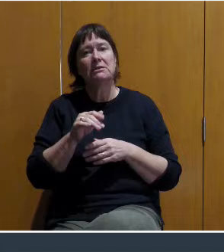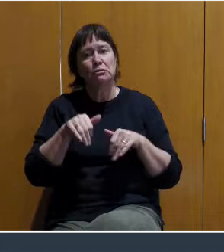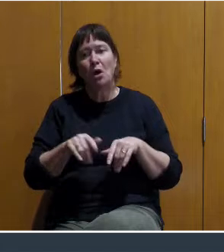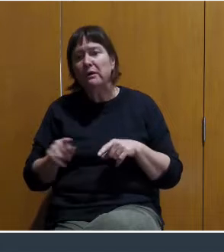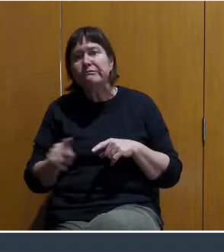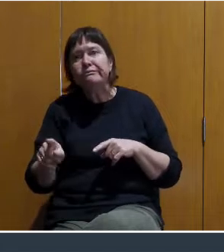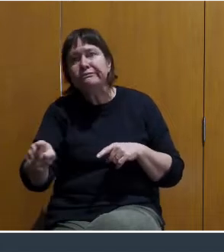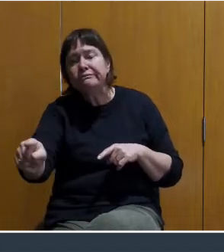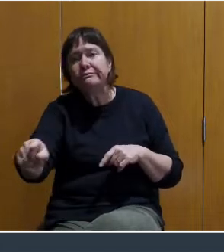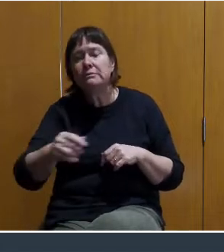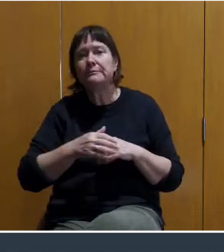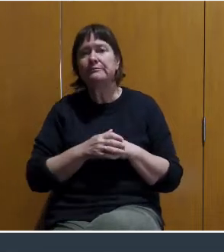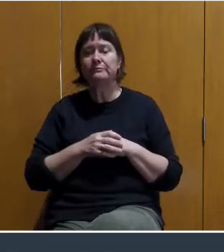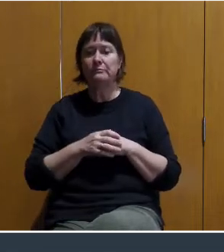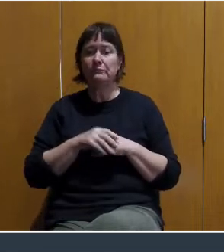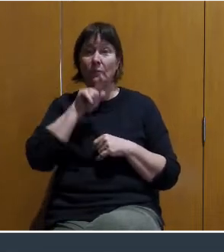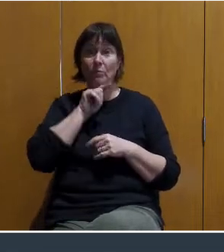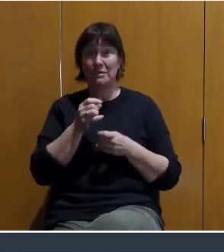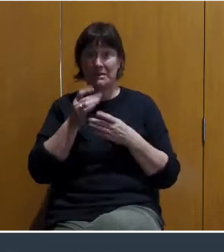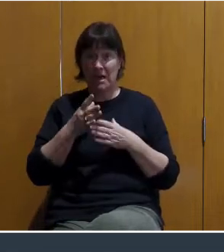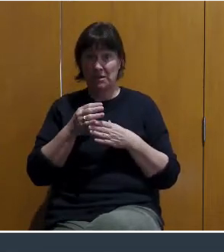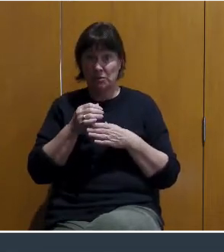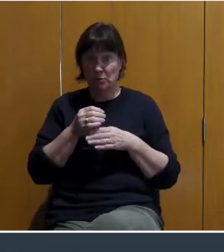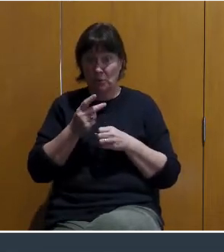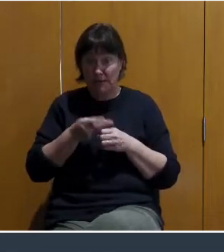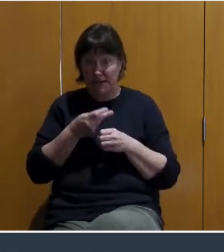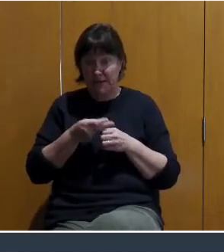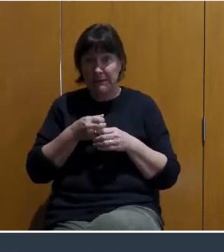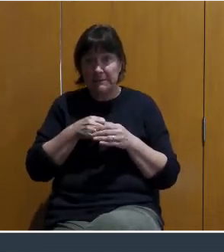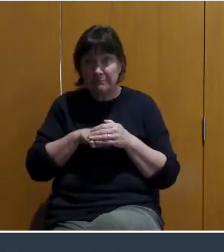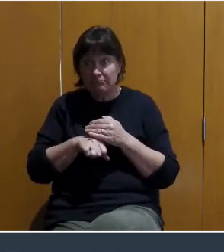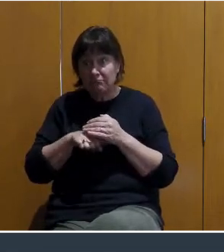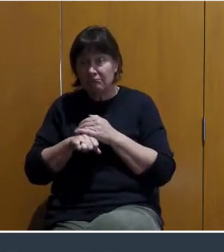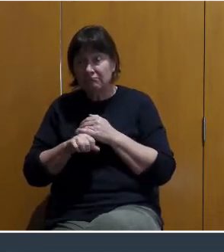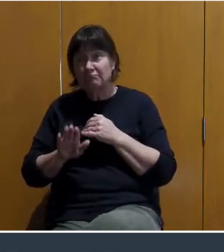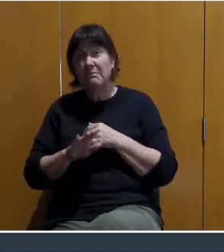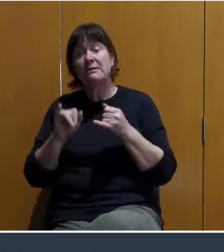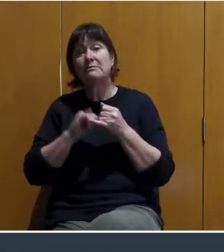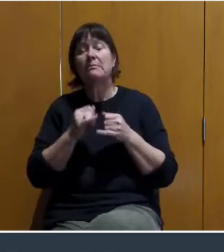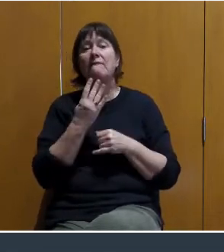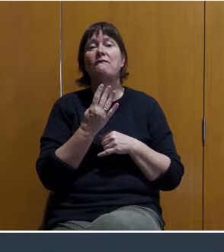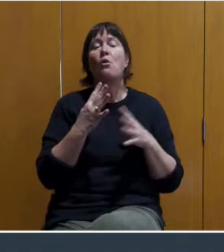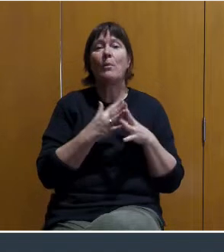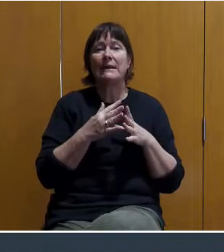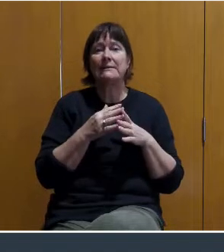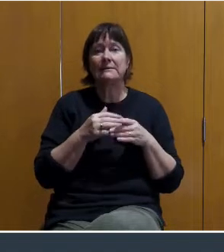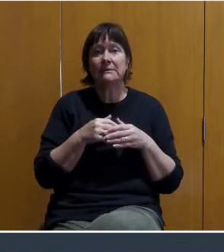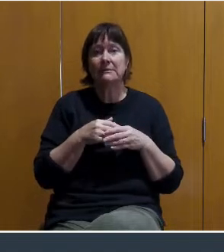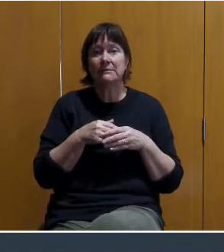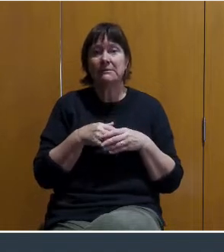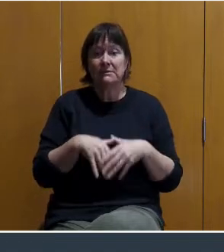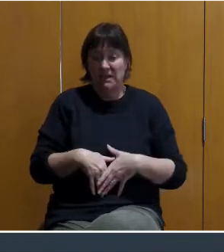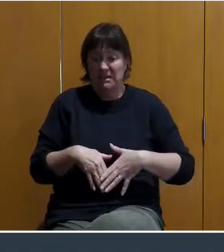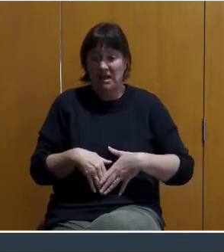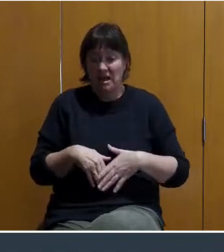the birds start to lay in around August, September. There's 4 weeks incubation, then there's another 6 weeks till